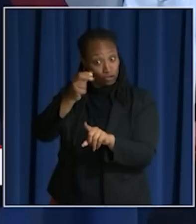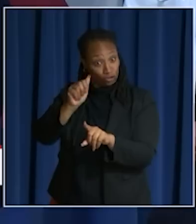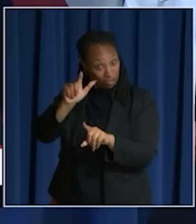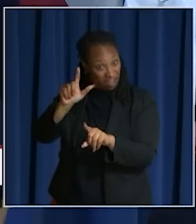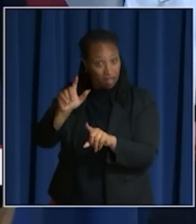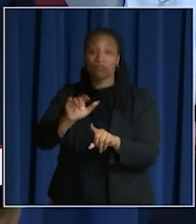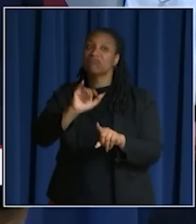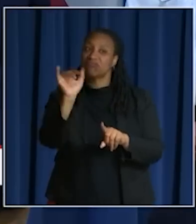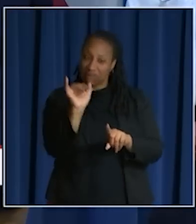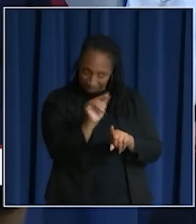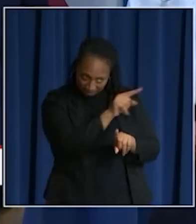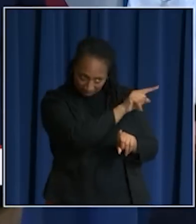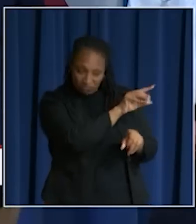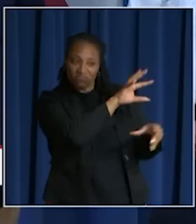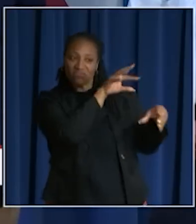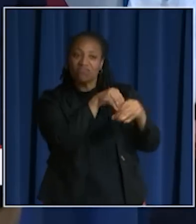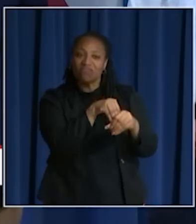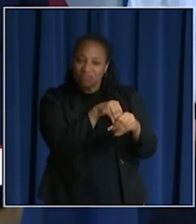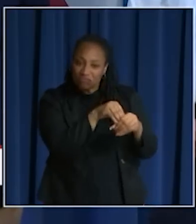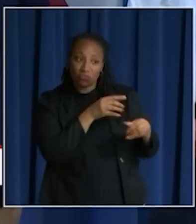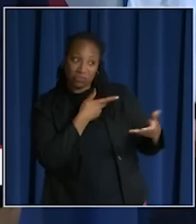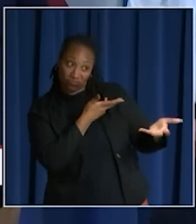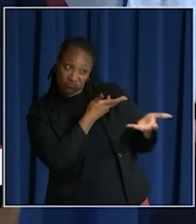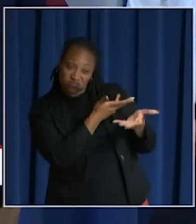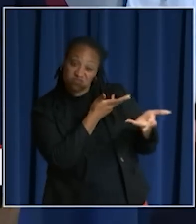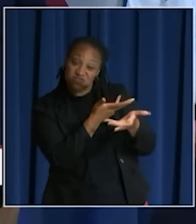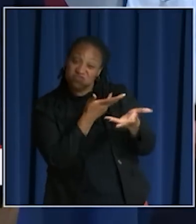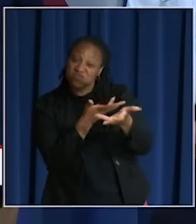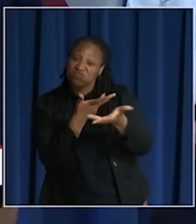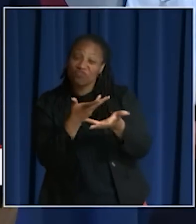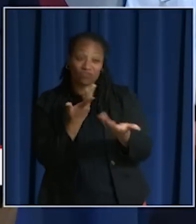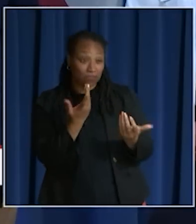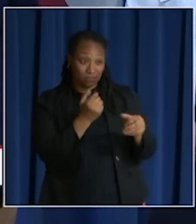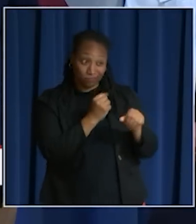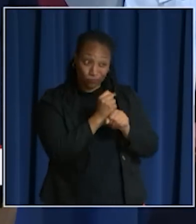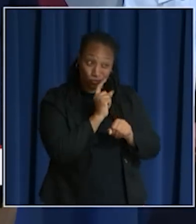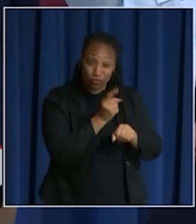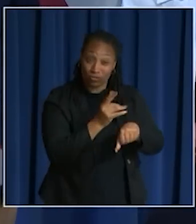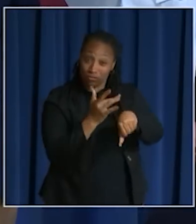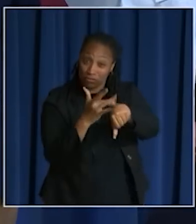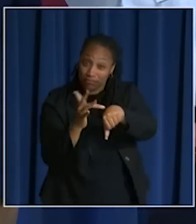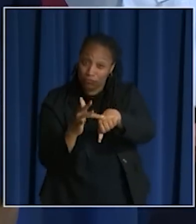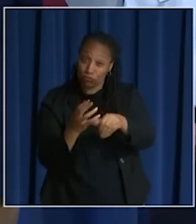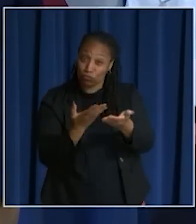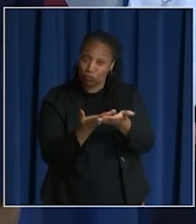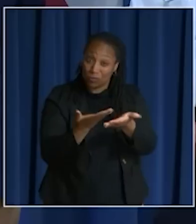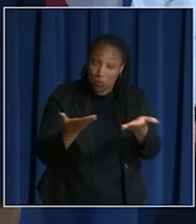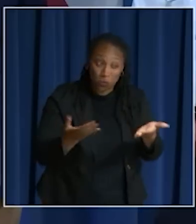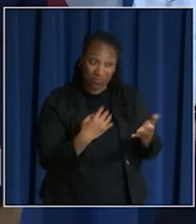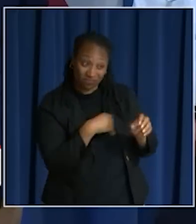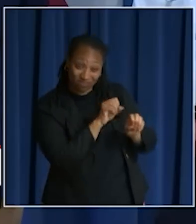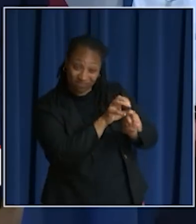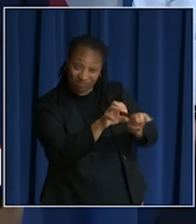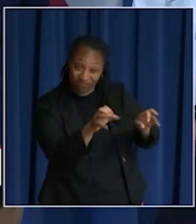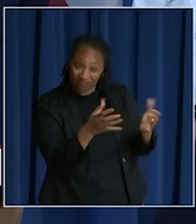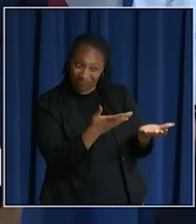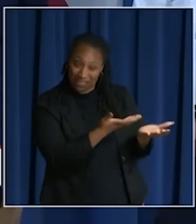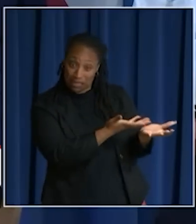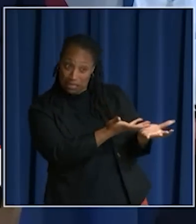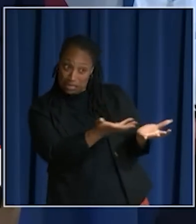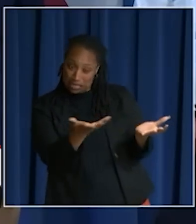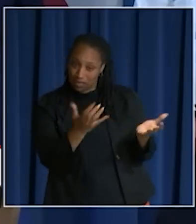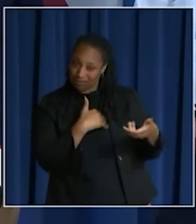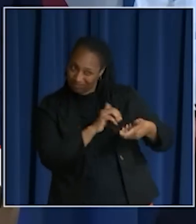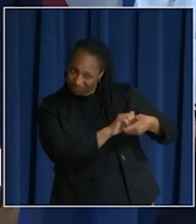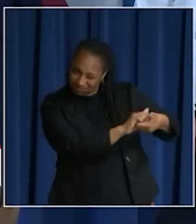and deployed around our city. With that conversation, it was very, very important for me to ensure that not only do